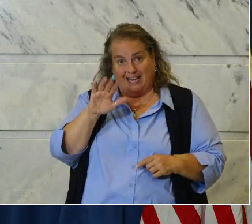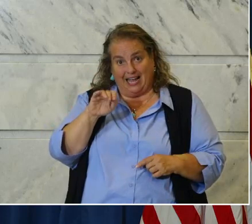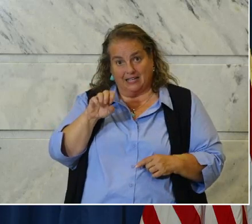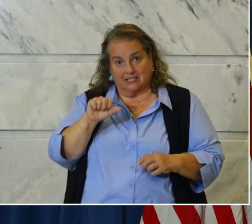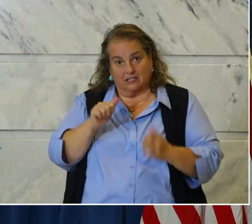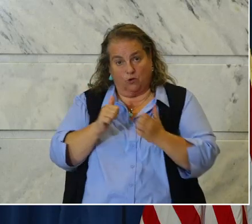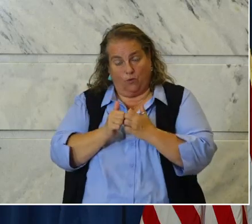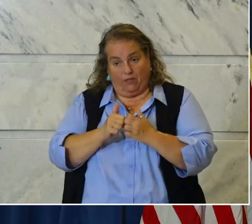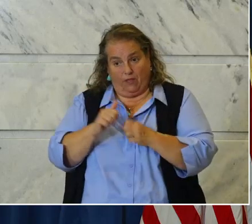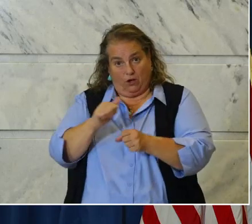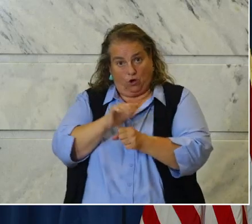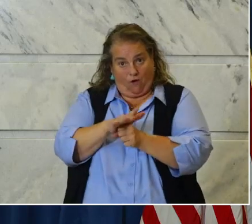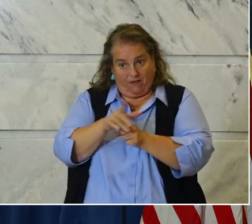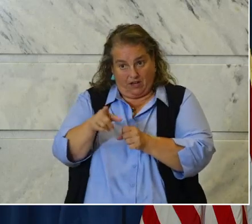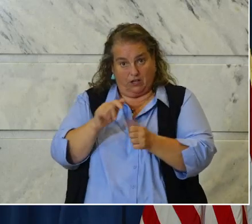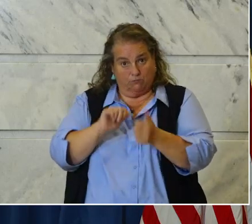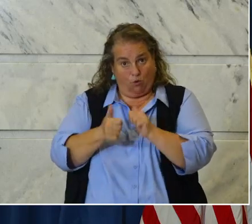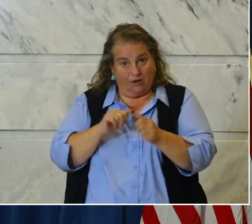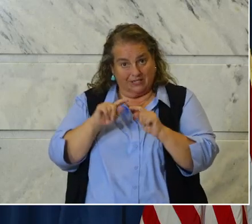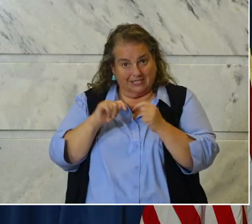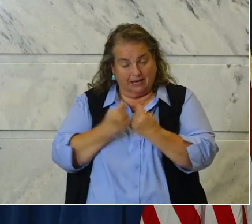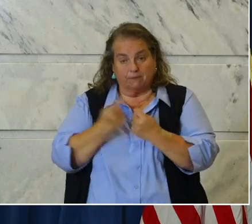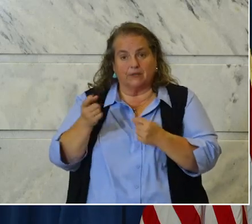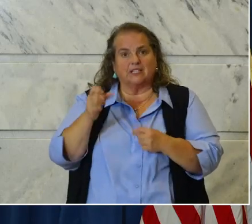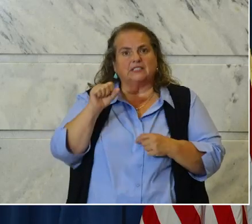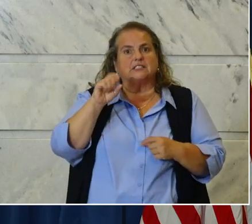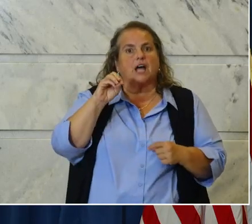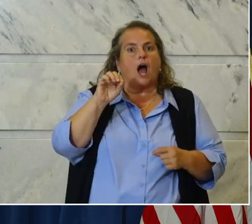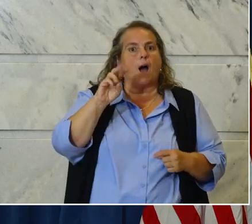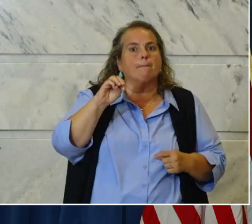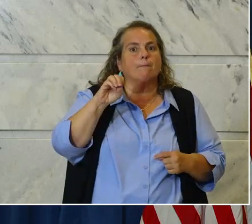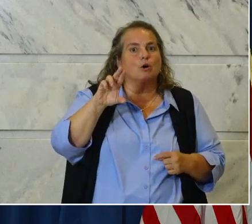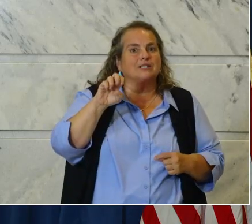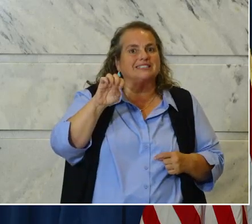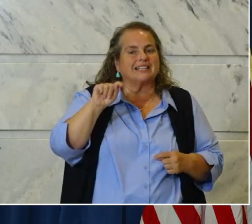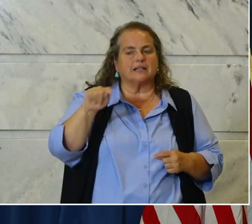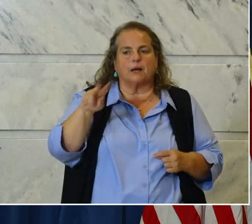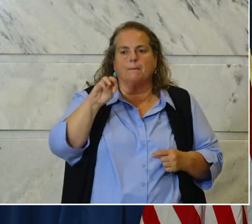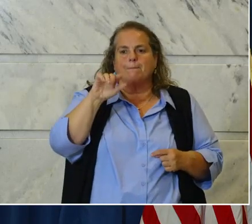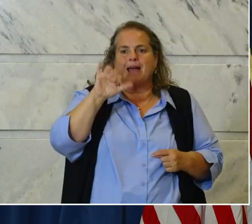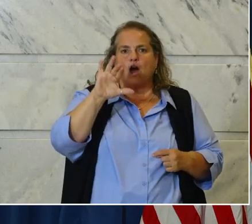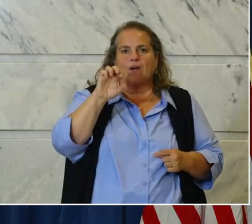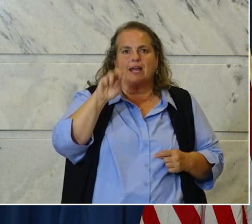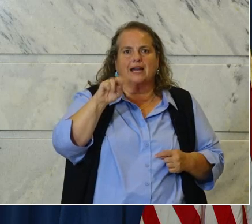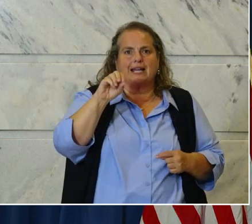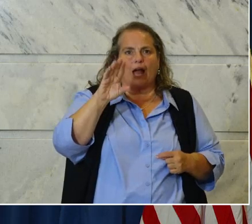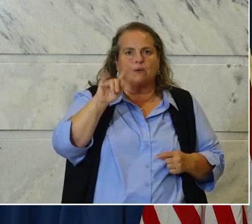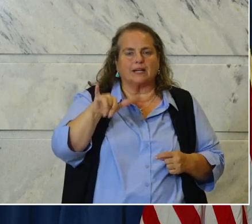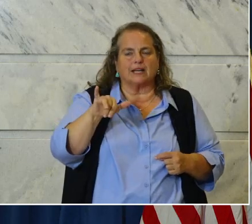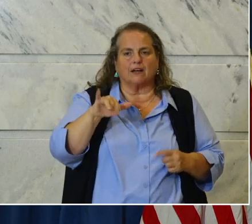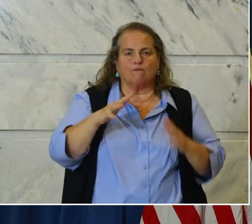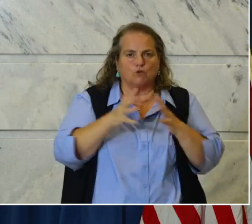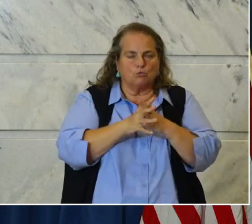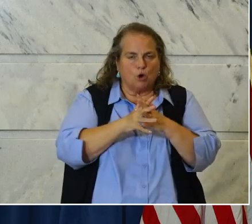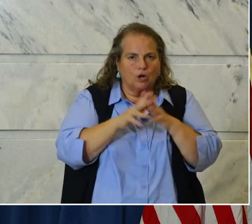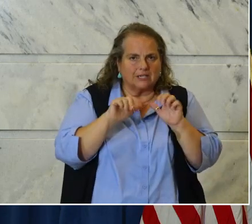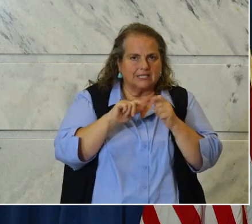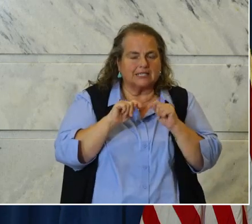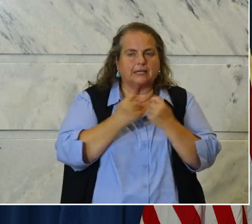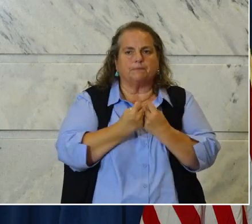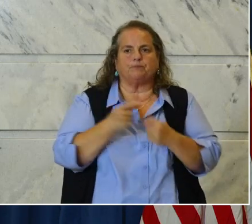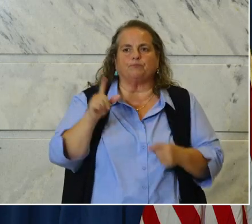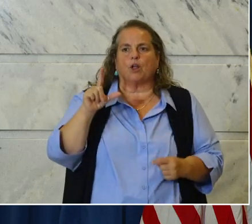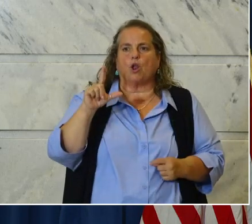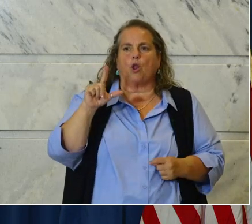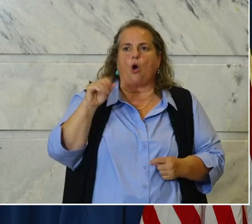them. I think 2 new ones from Somerset. I think the Marion County football team, Lawrence County football team. Previously,